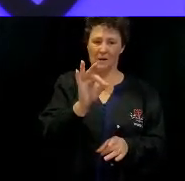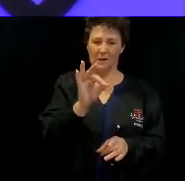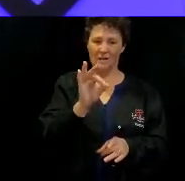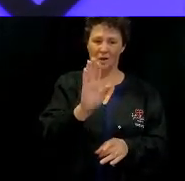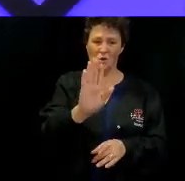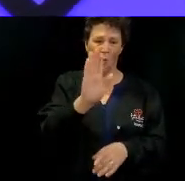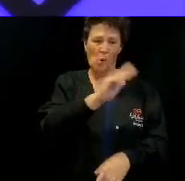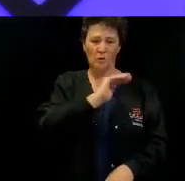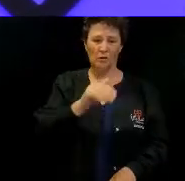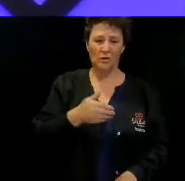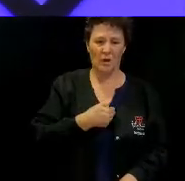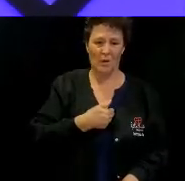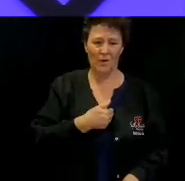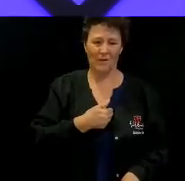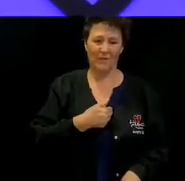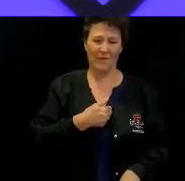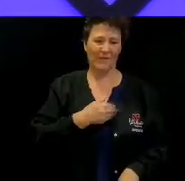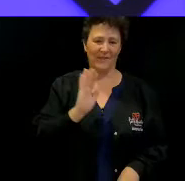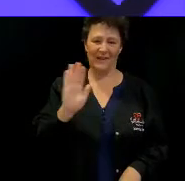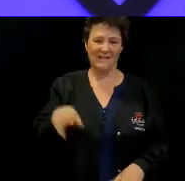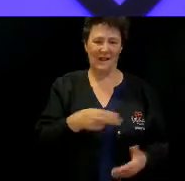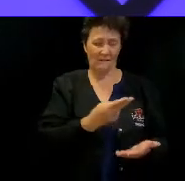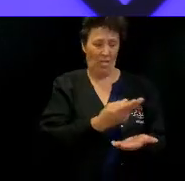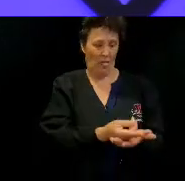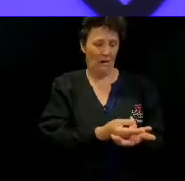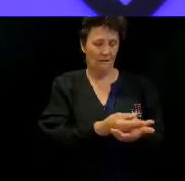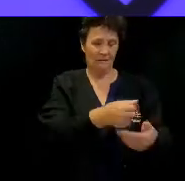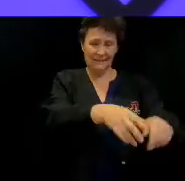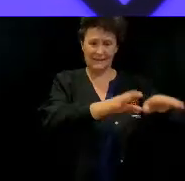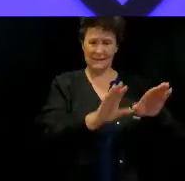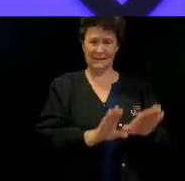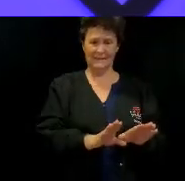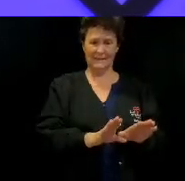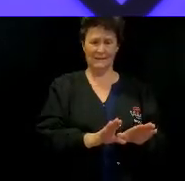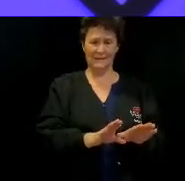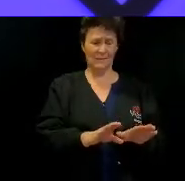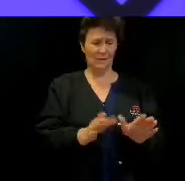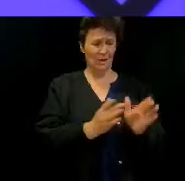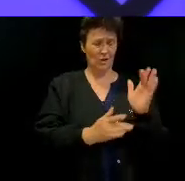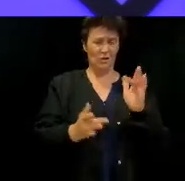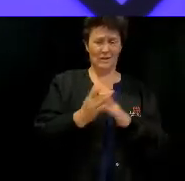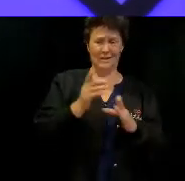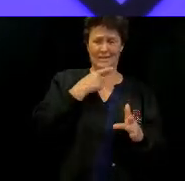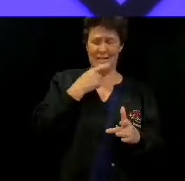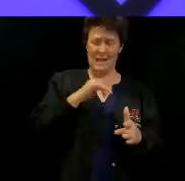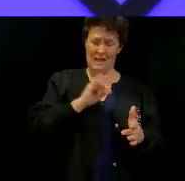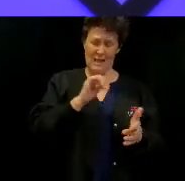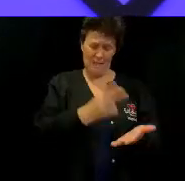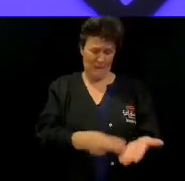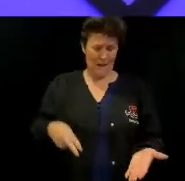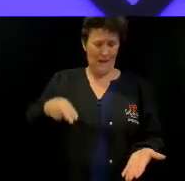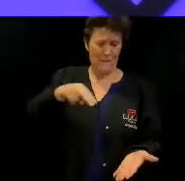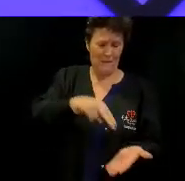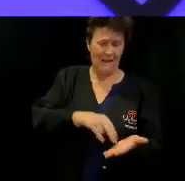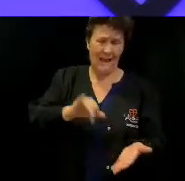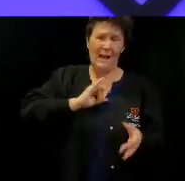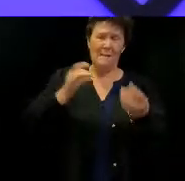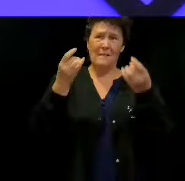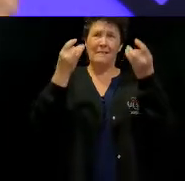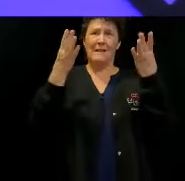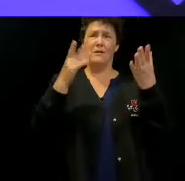The real you. You'll never lay in a casket. Jesus said, listen, I am the resurrection. Man, I feel this. I am the resurrection and I am the life. He